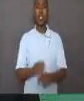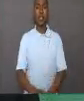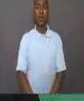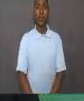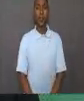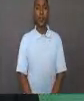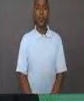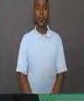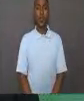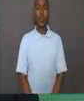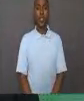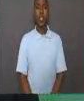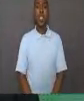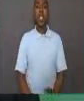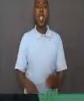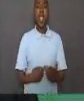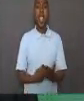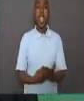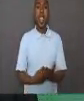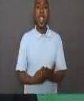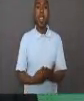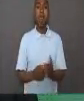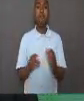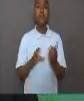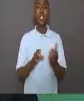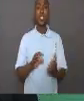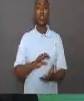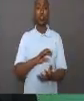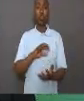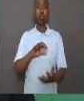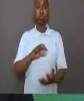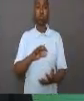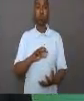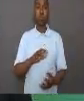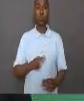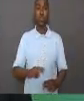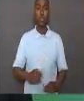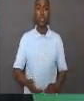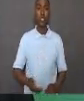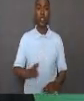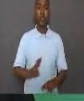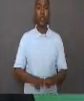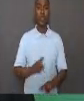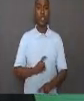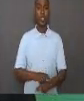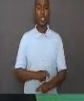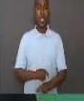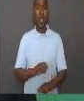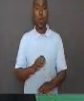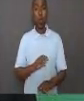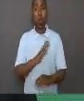If the cysticerci are ingested, they can settle into the